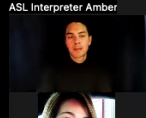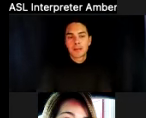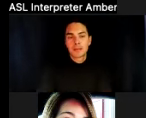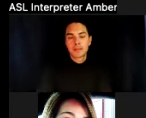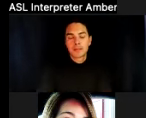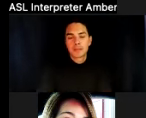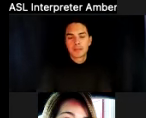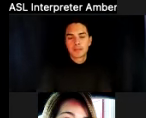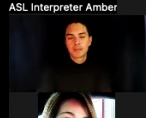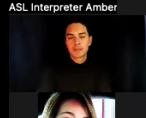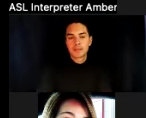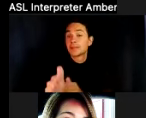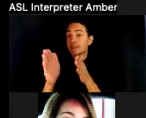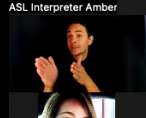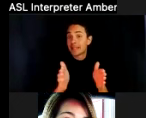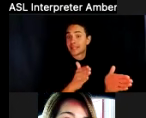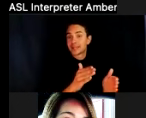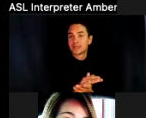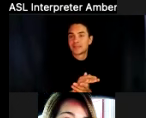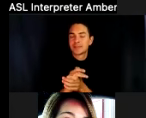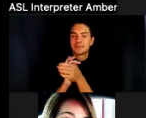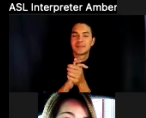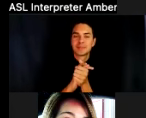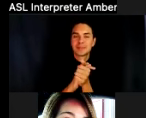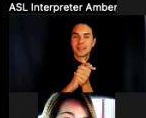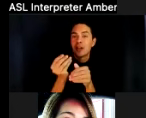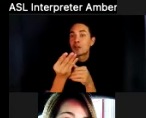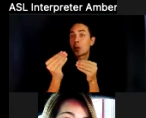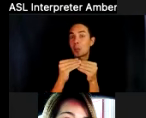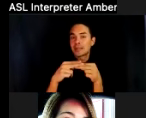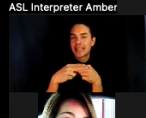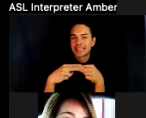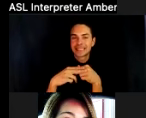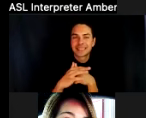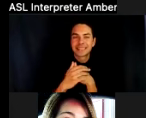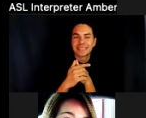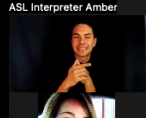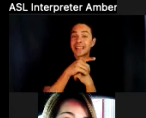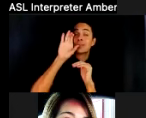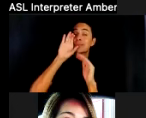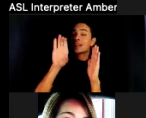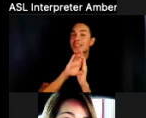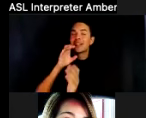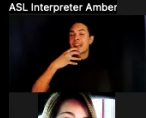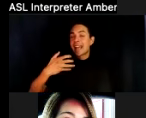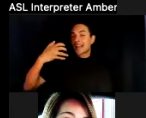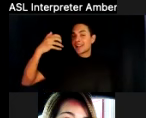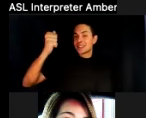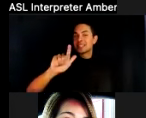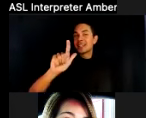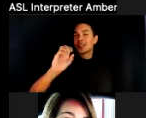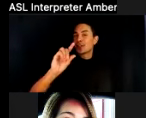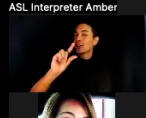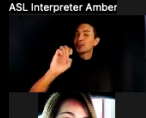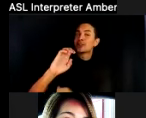Debbie, we go to the next slide. We have just a couple more slides here, but so this is a picture of the Elders Lodge